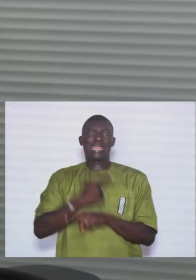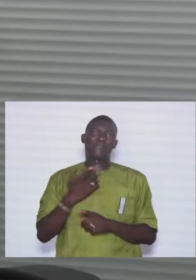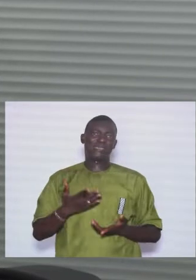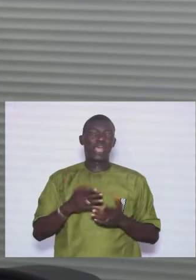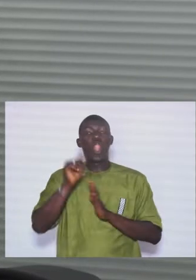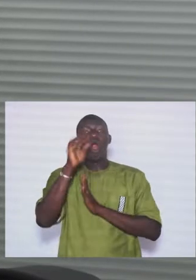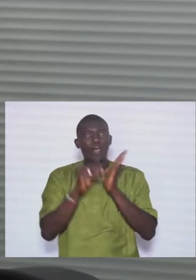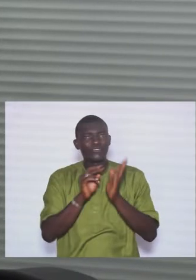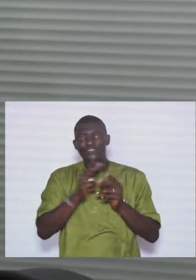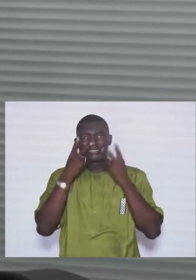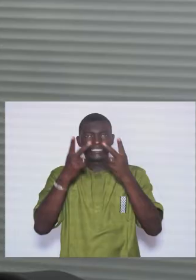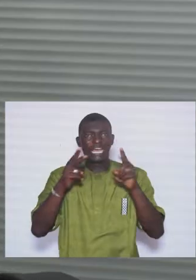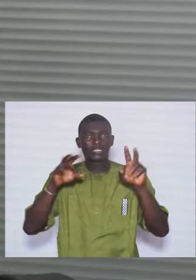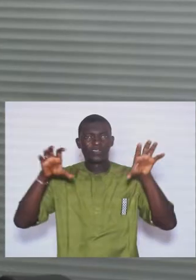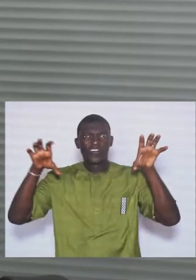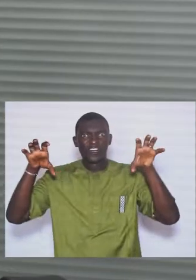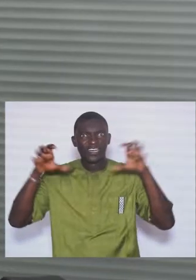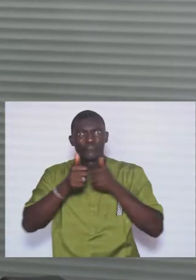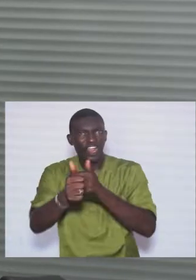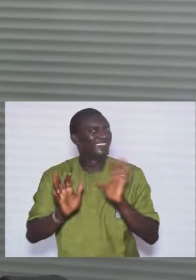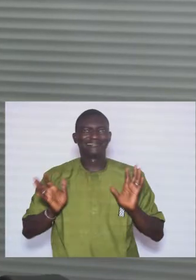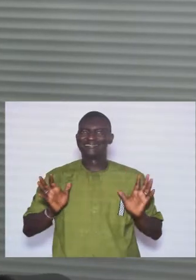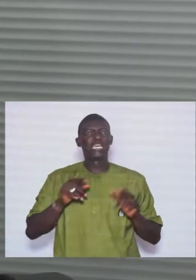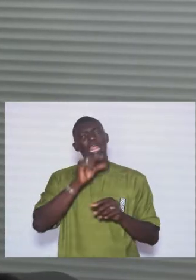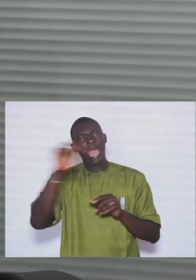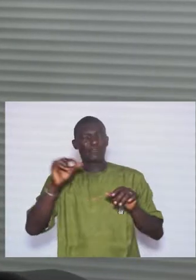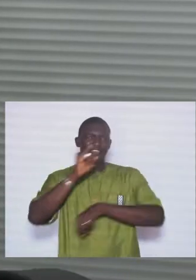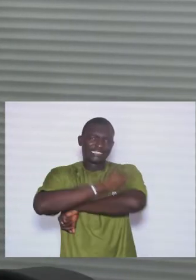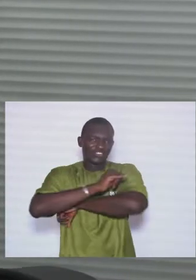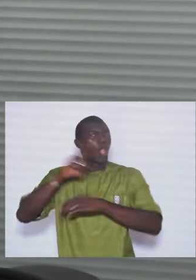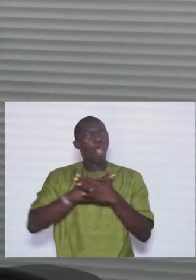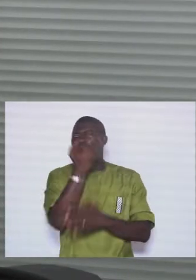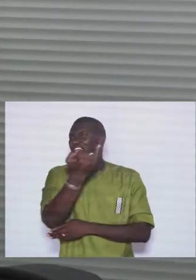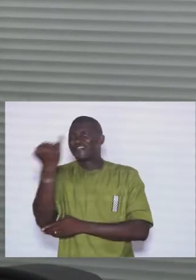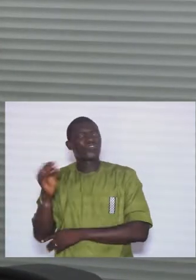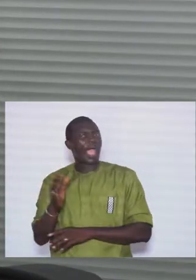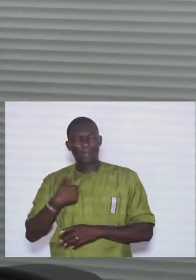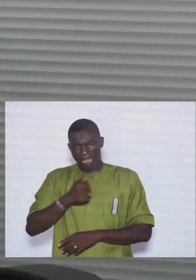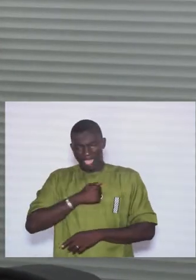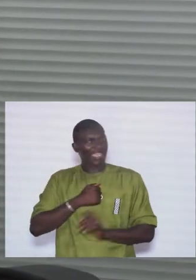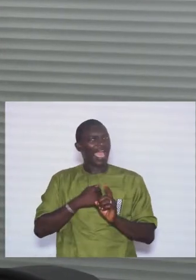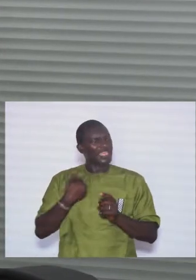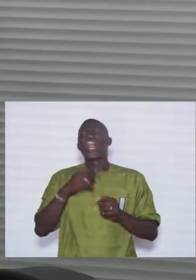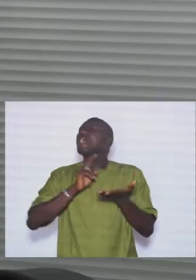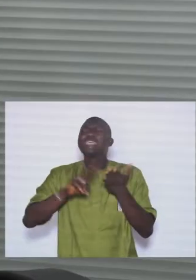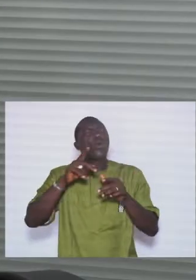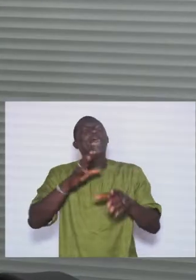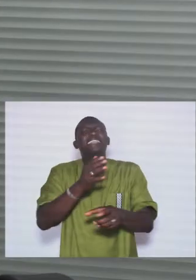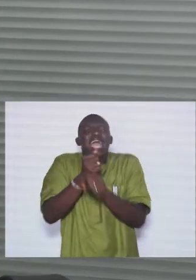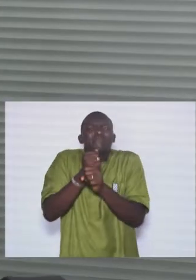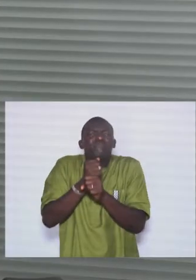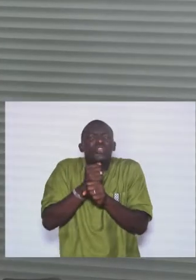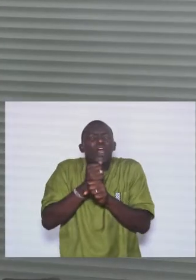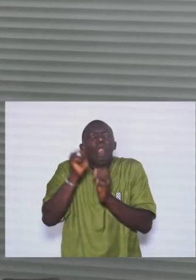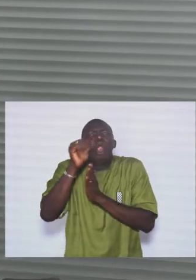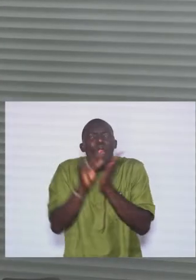not be seen as a witch hunt or a drive to tarnish the name of an institution or an individual. Rather, it is meant to